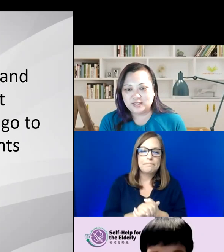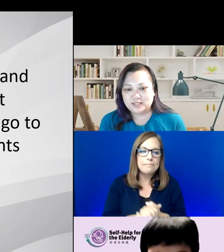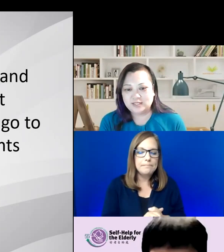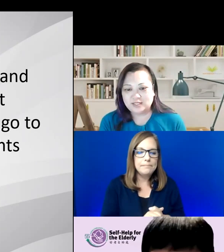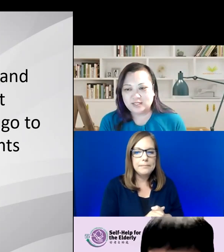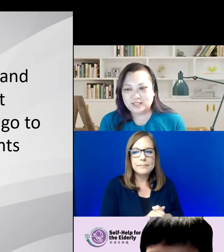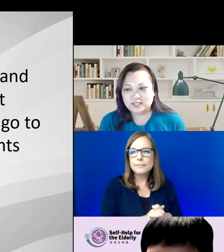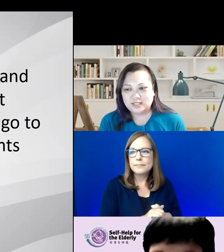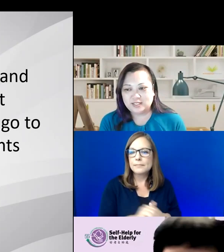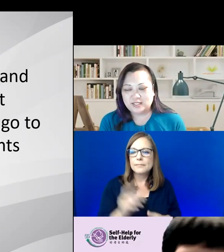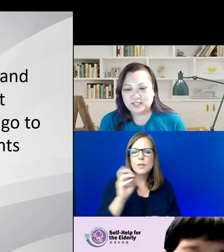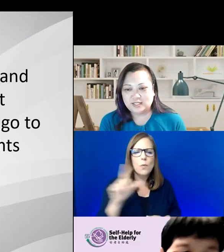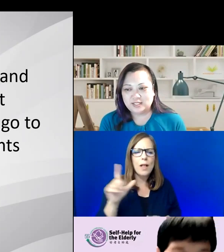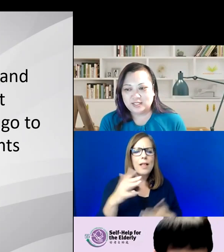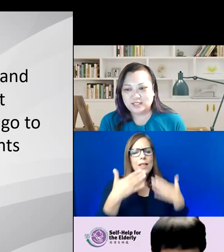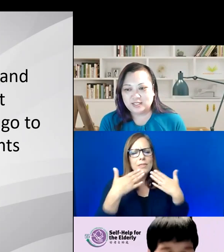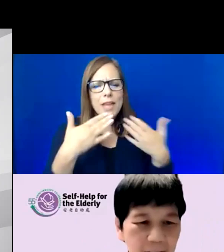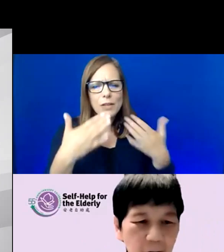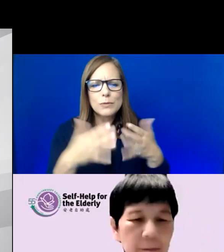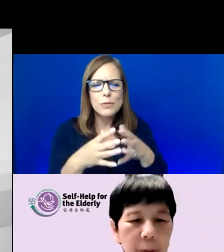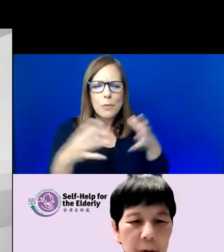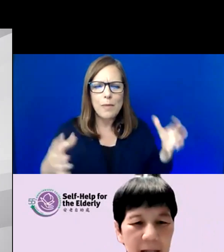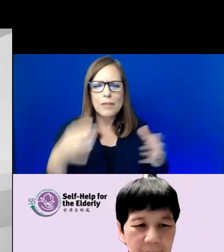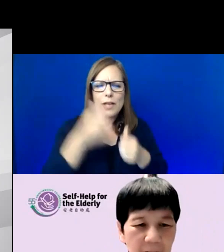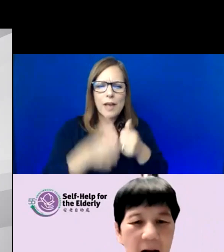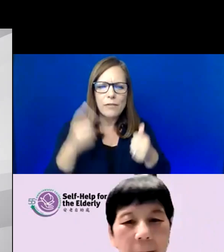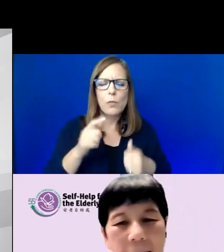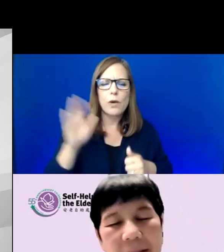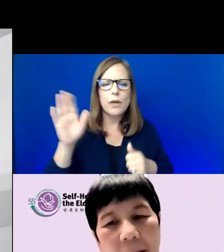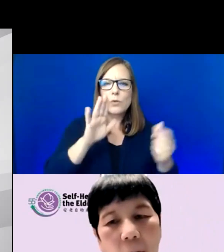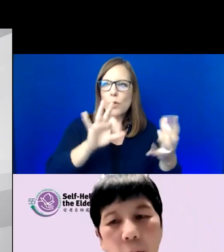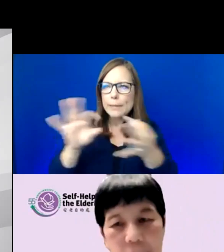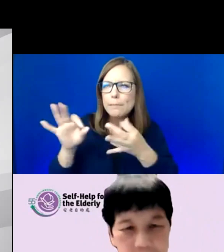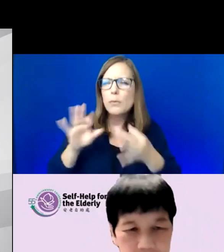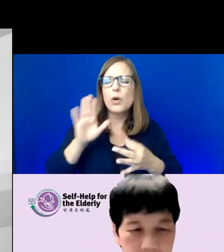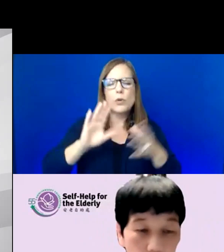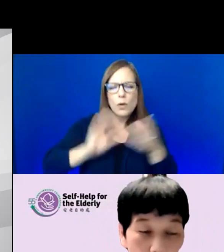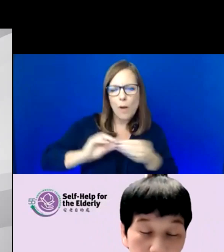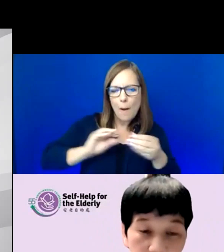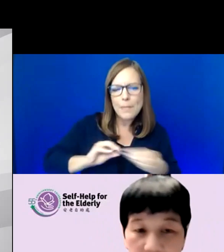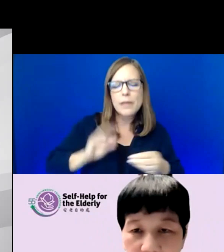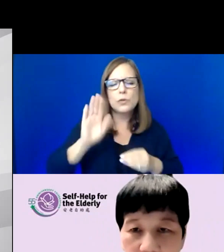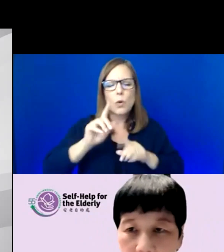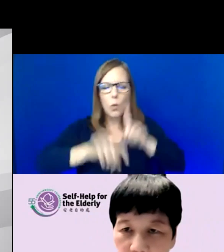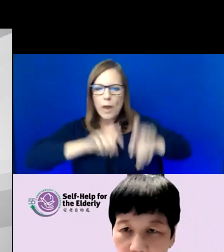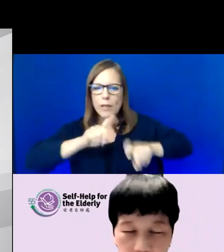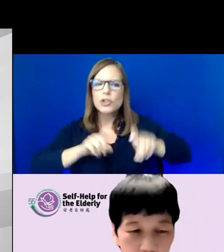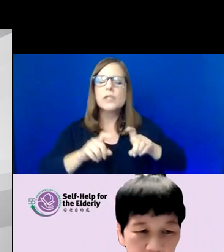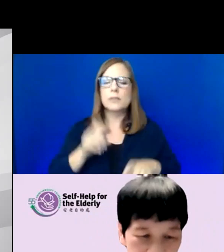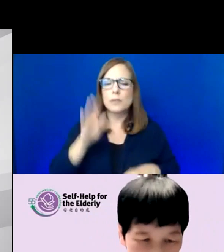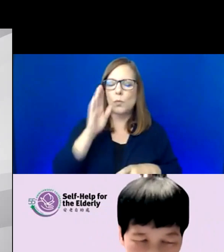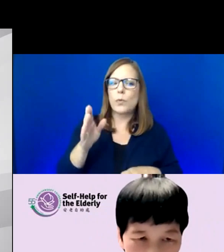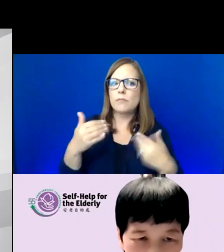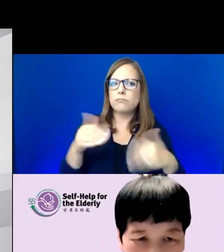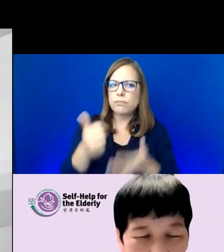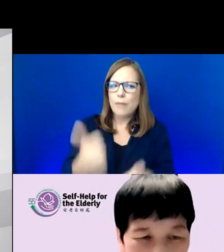Well, thank you very much for everyone, like your input and your comments and your questions will be very, very helpful to all